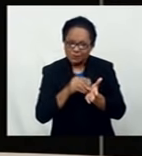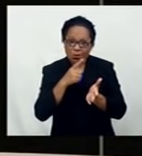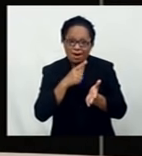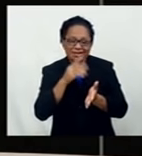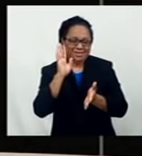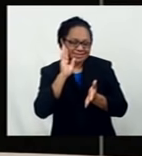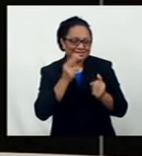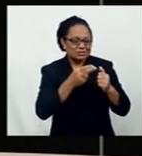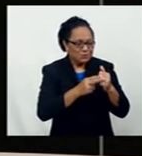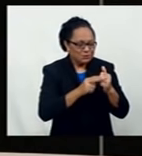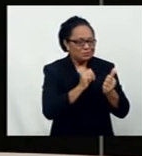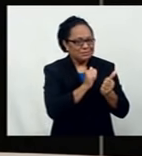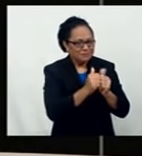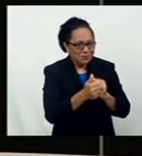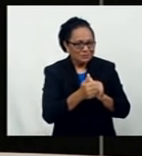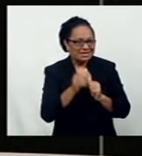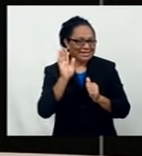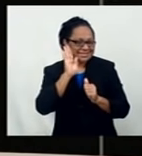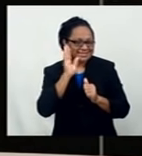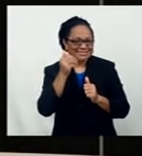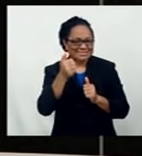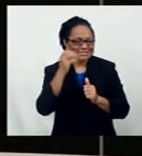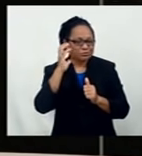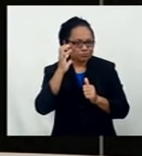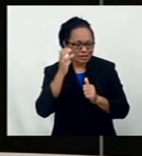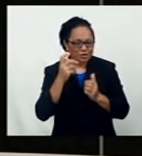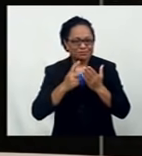sports and listen to our 6 radio stations live.